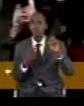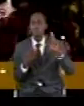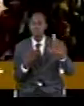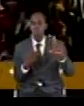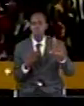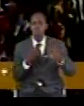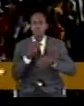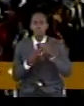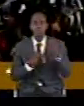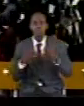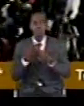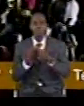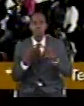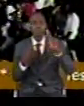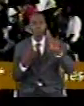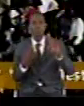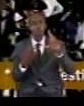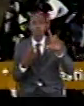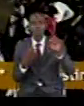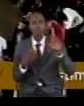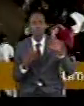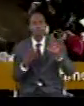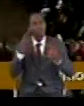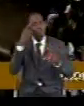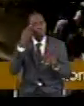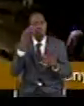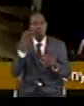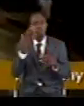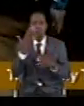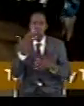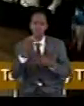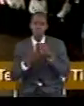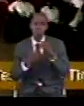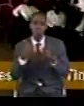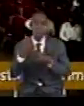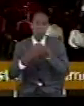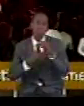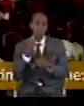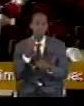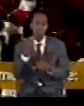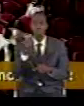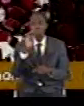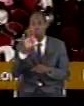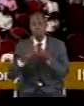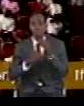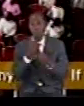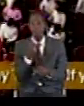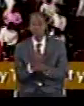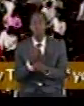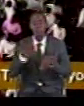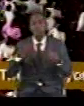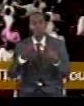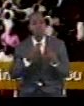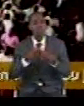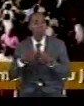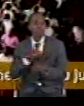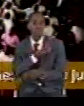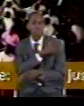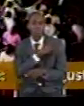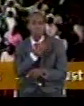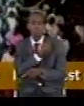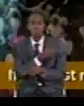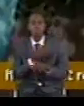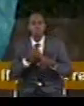past 15 years. She has attended many hospitals for treatments to no avail. But during this